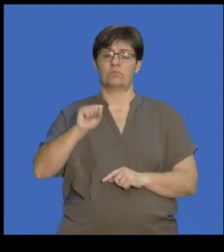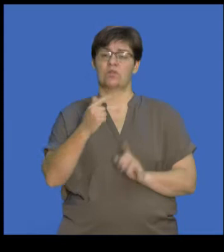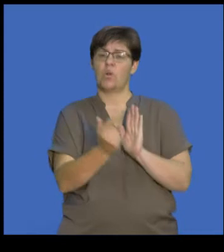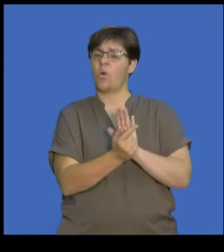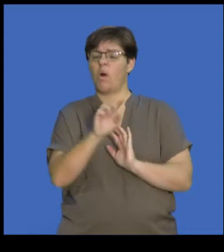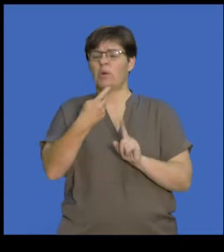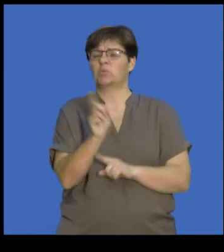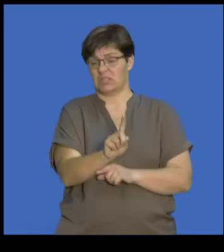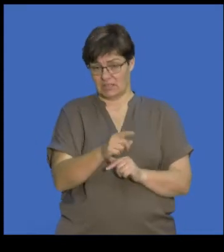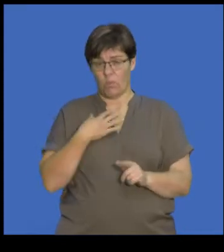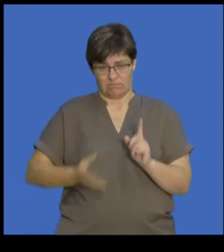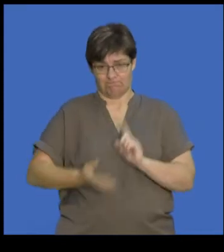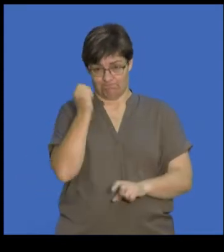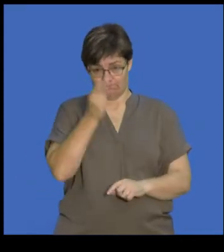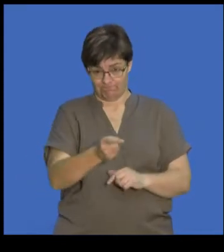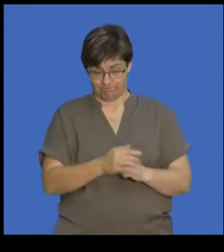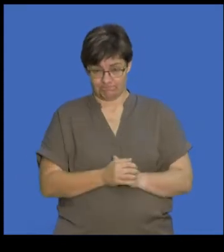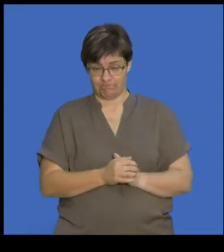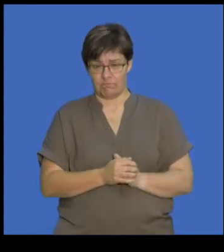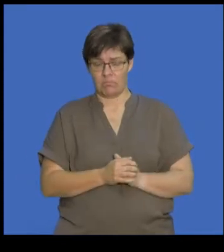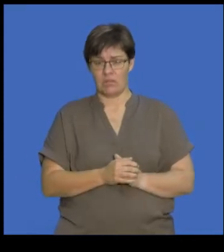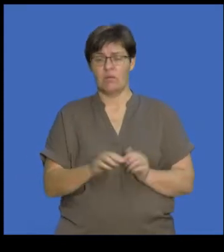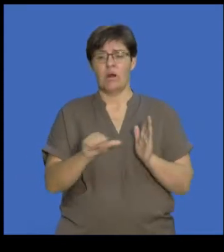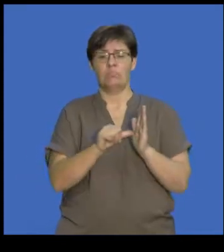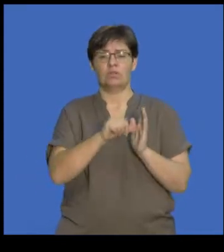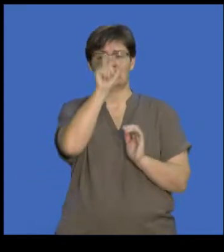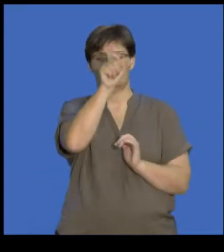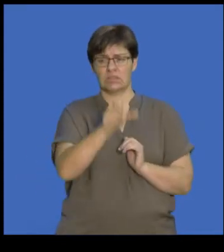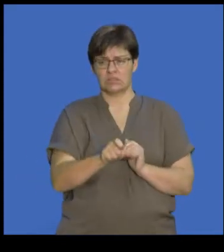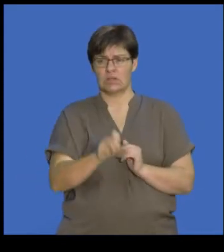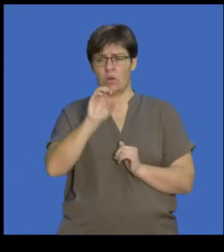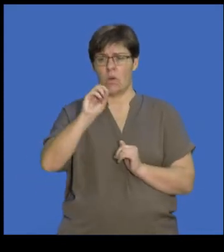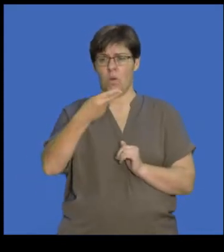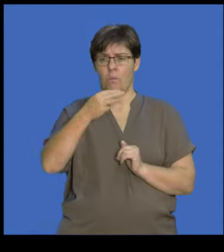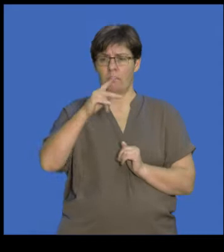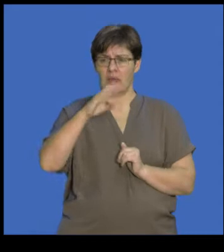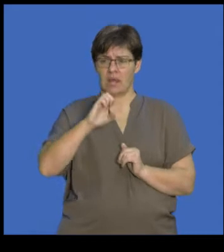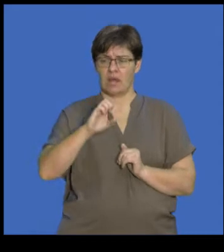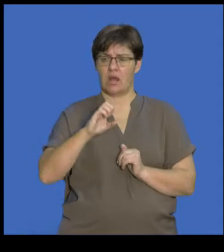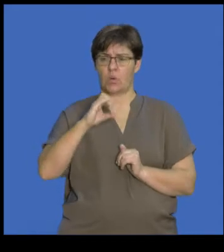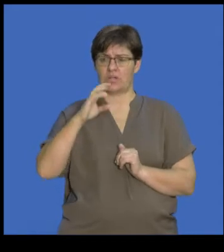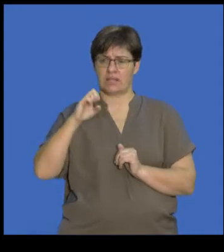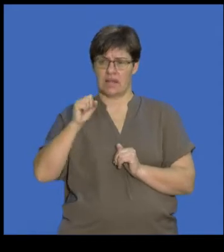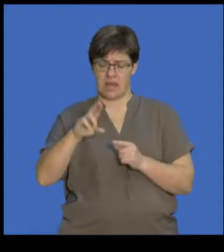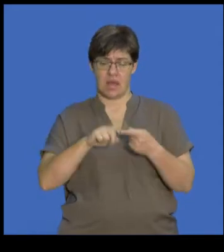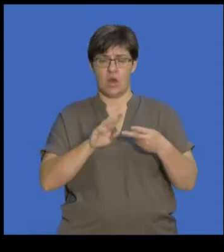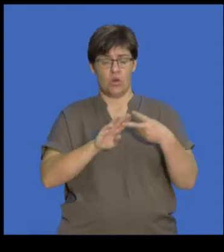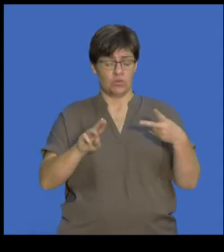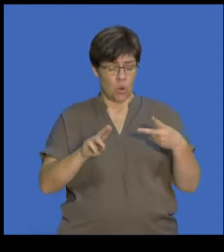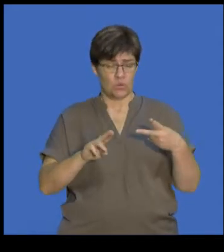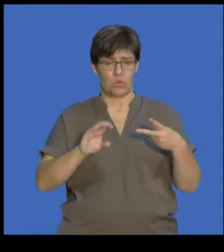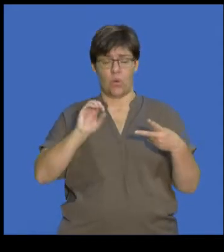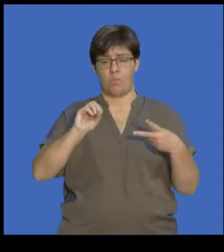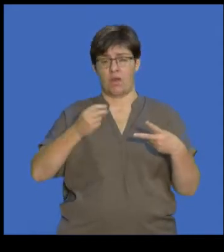the Ohm's Law is all about, okay? Right, so some of the key words are ohmic conductors, non-ohmic conductors,